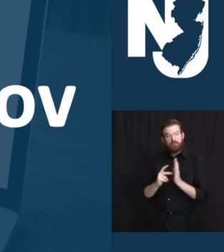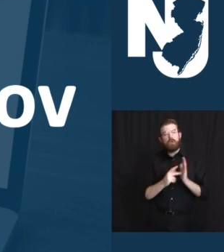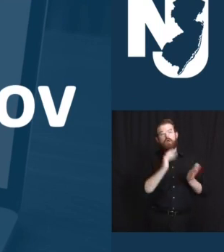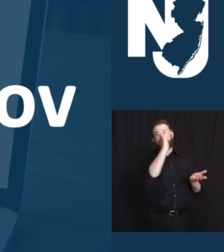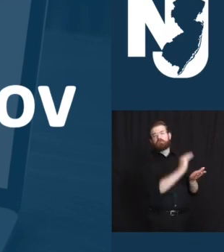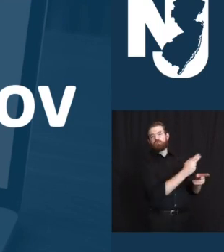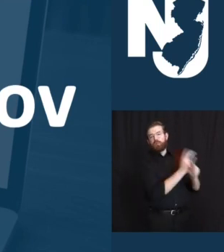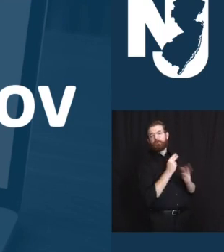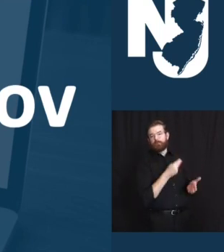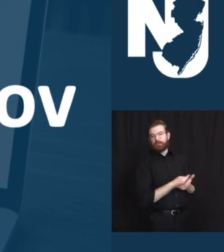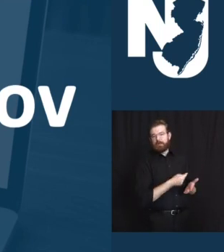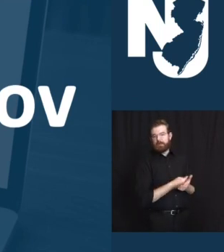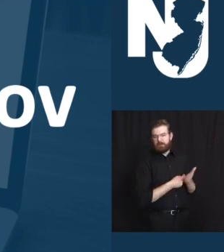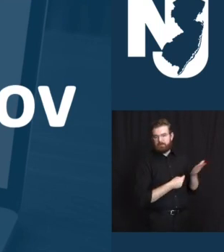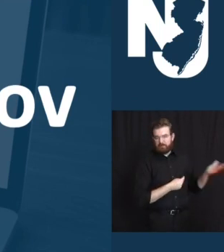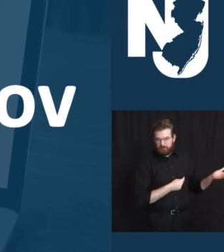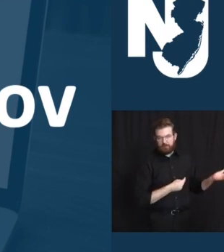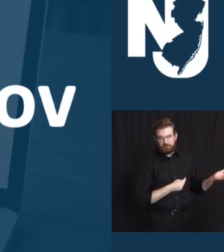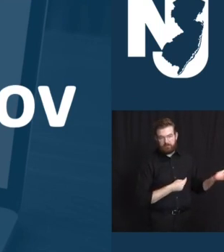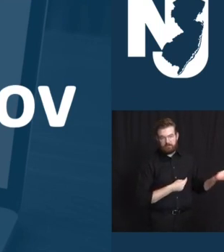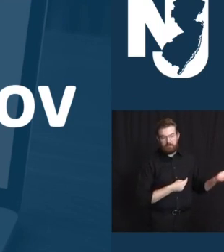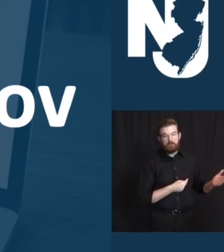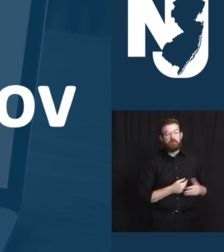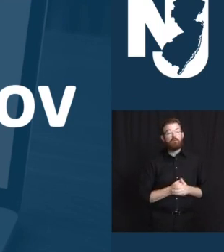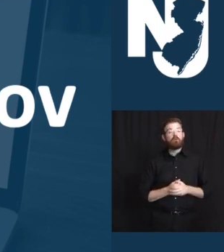and recovery moves forward.